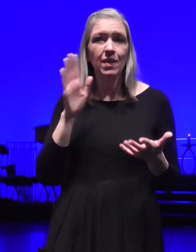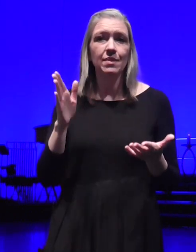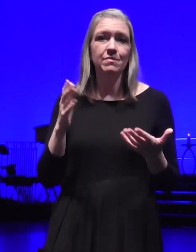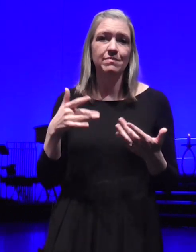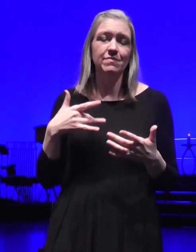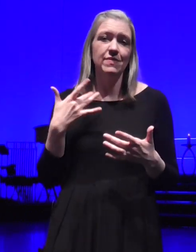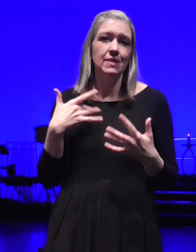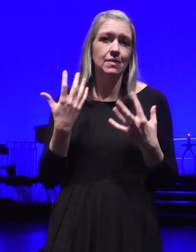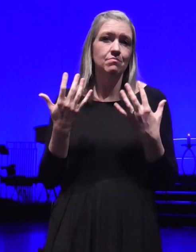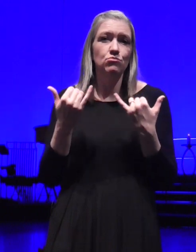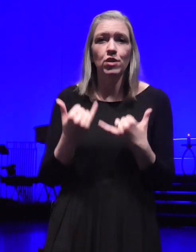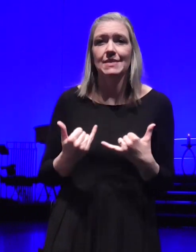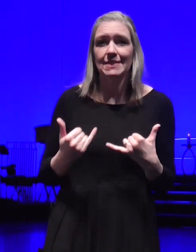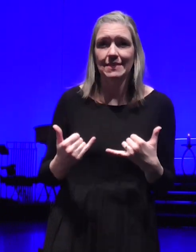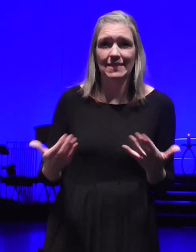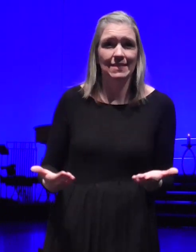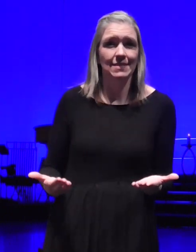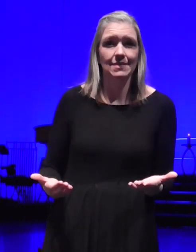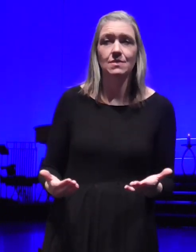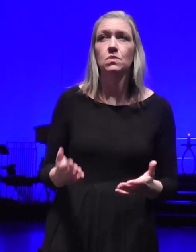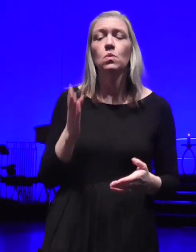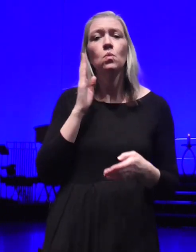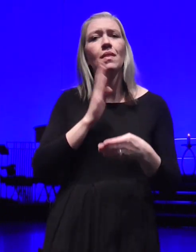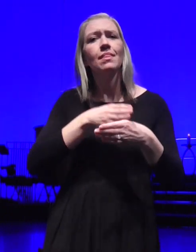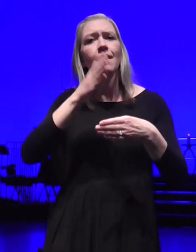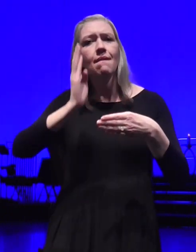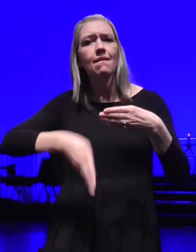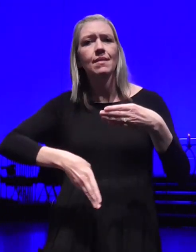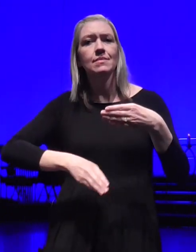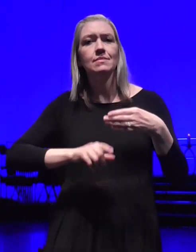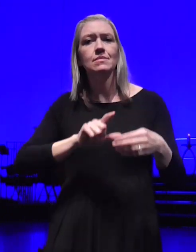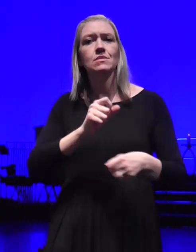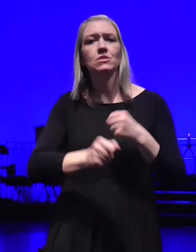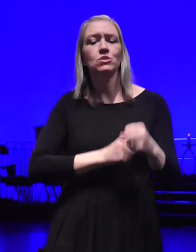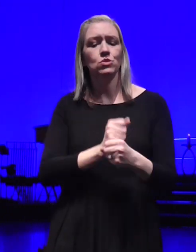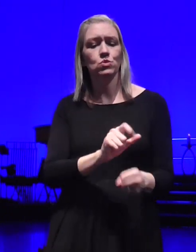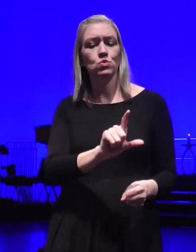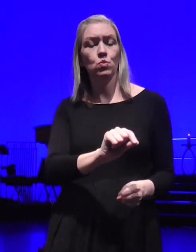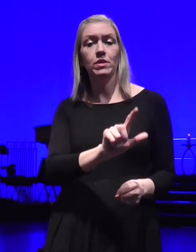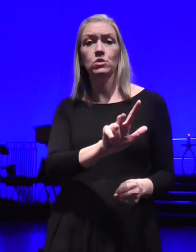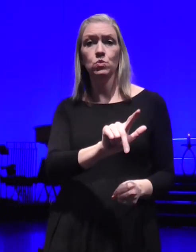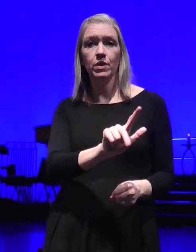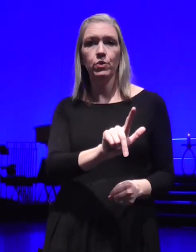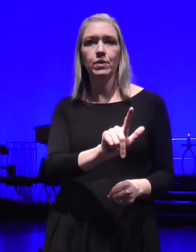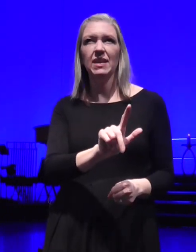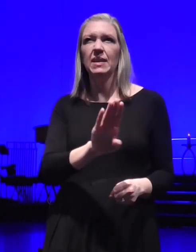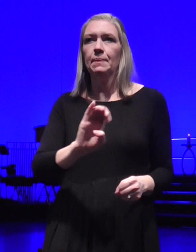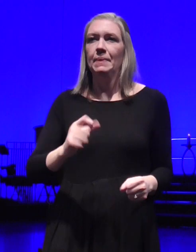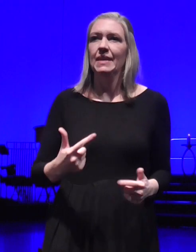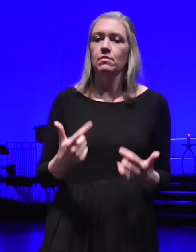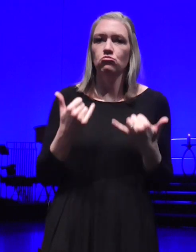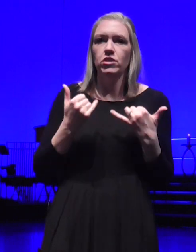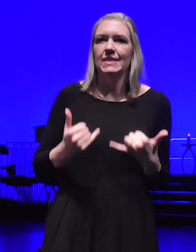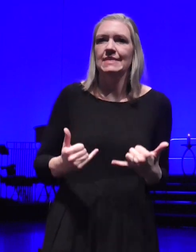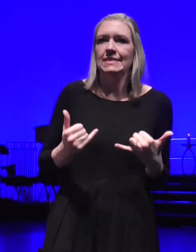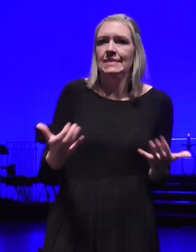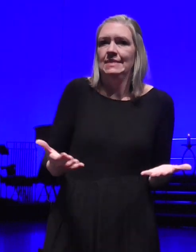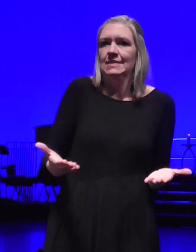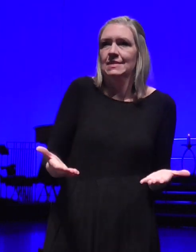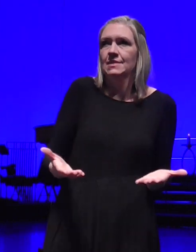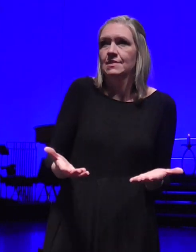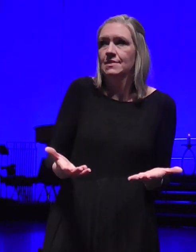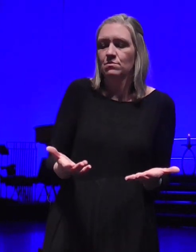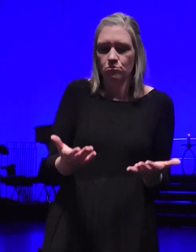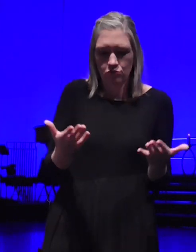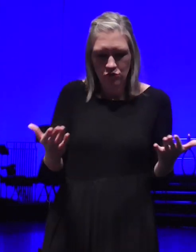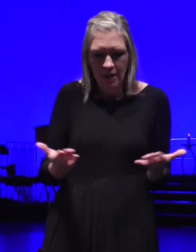present. We're going to end 2023 being present